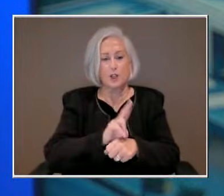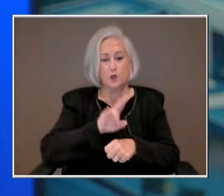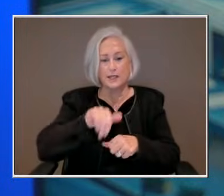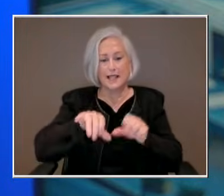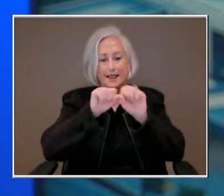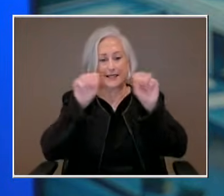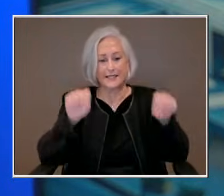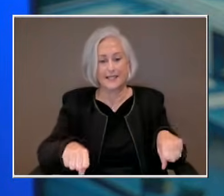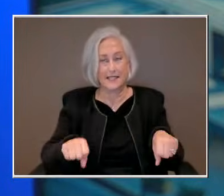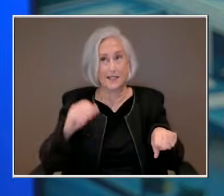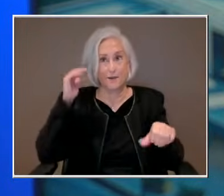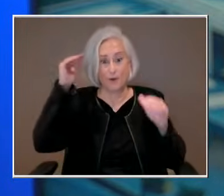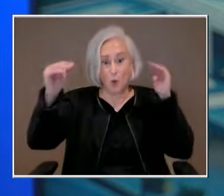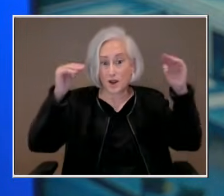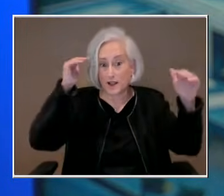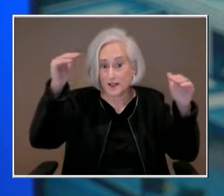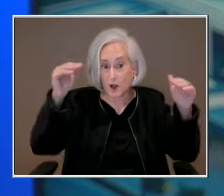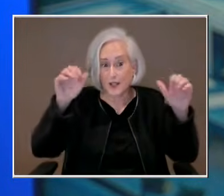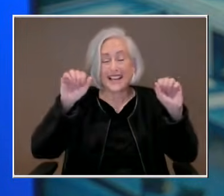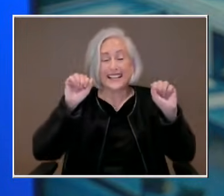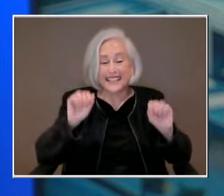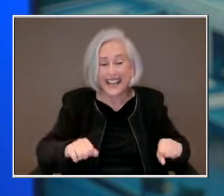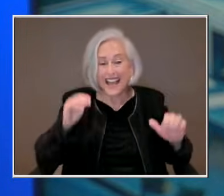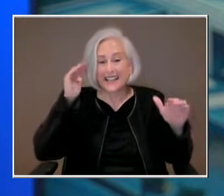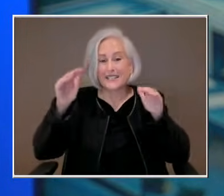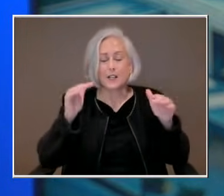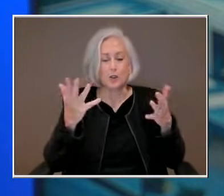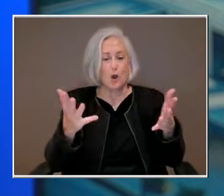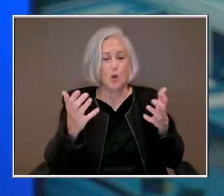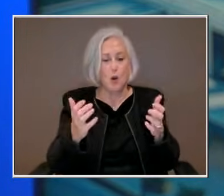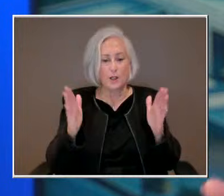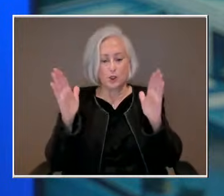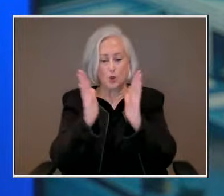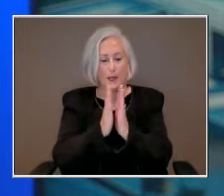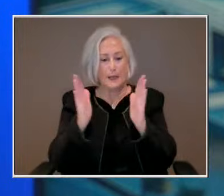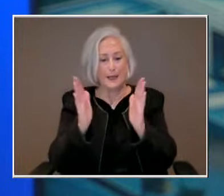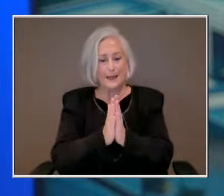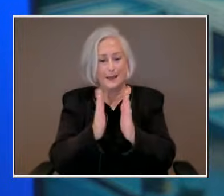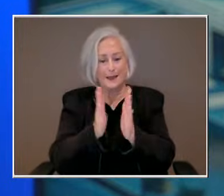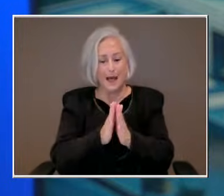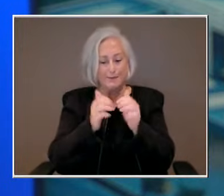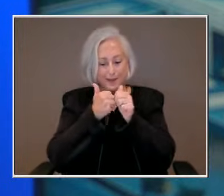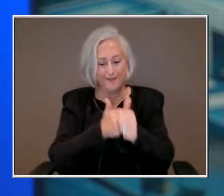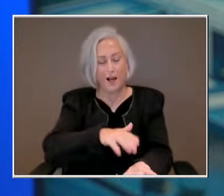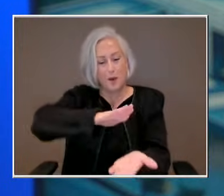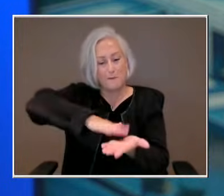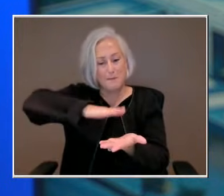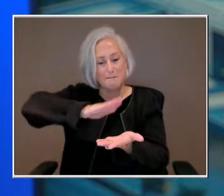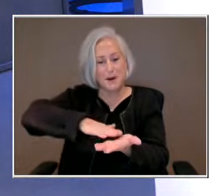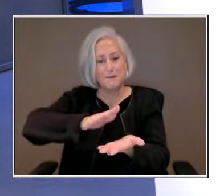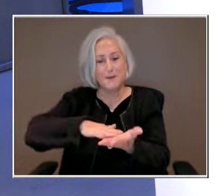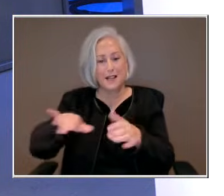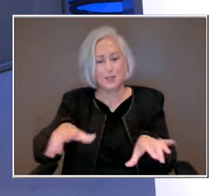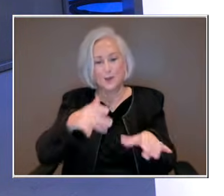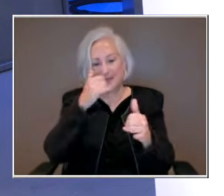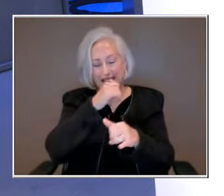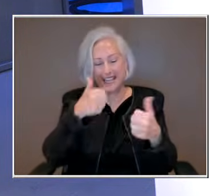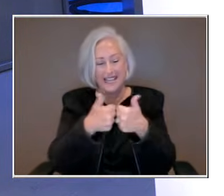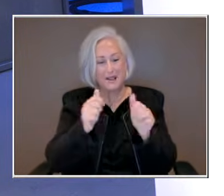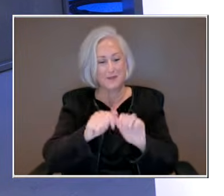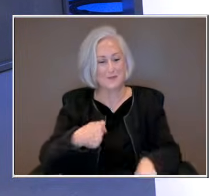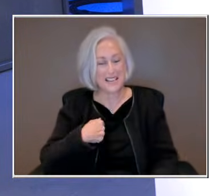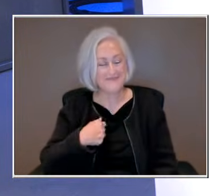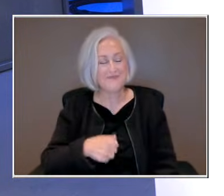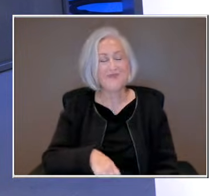adults to even get buy-in and want to clap along or do these silly games with me in the first place? Well, that goes to the one of the